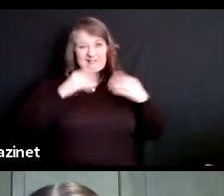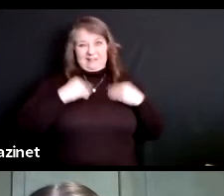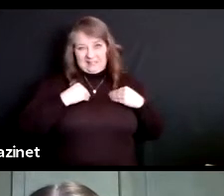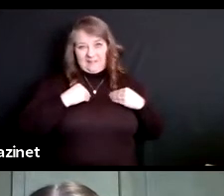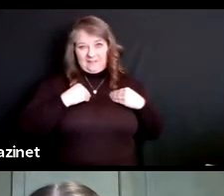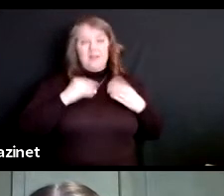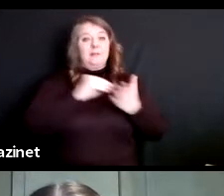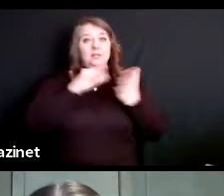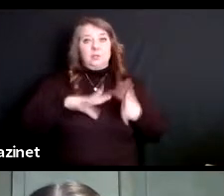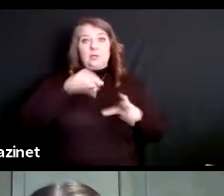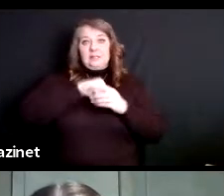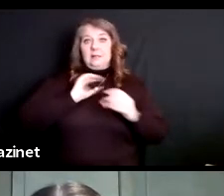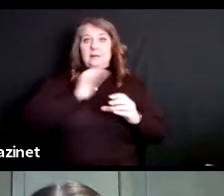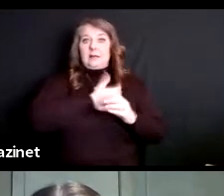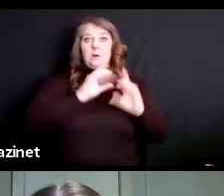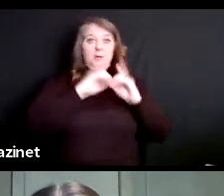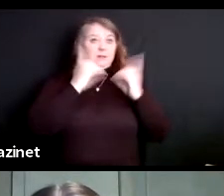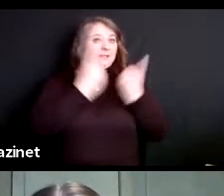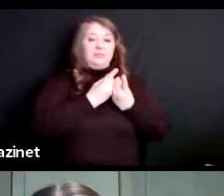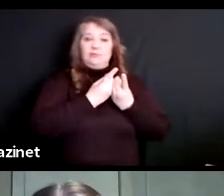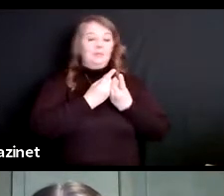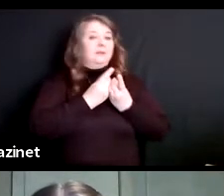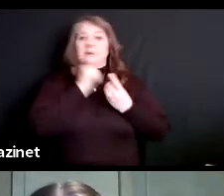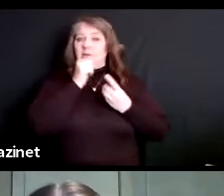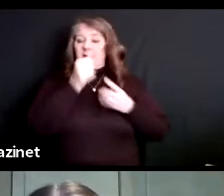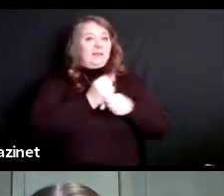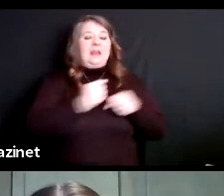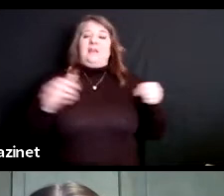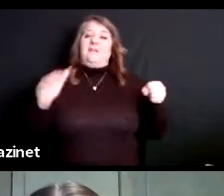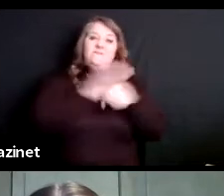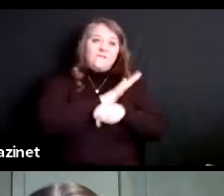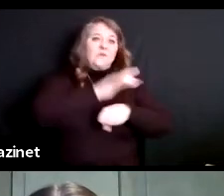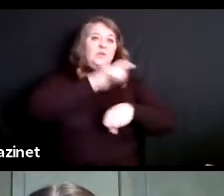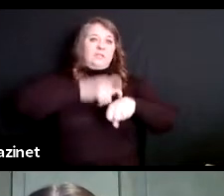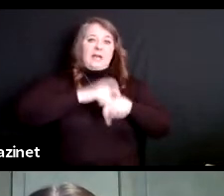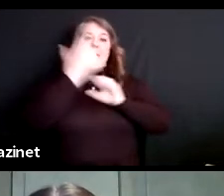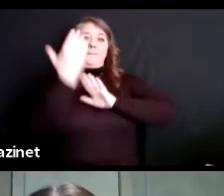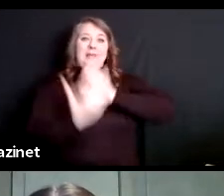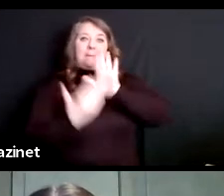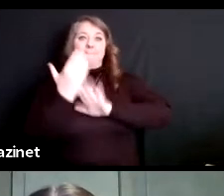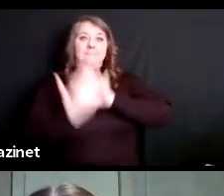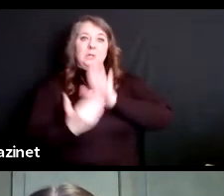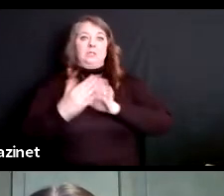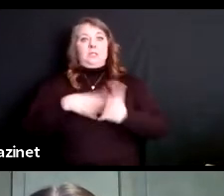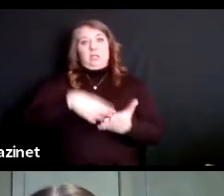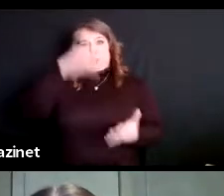being denied the opportunity to receive full-time in-person learning.